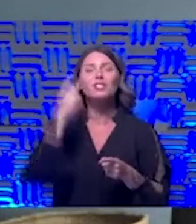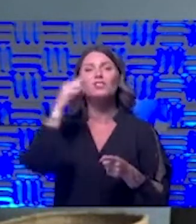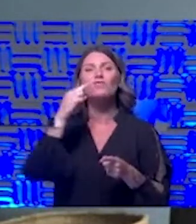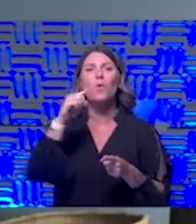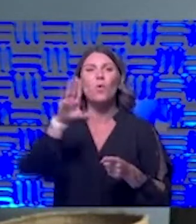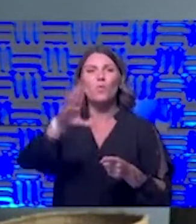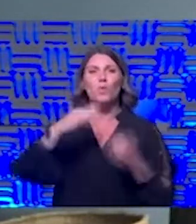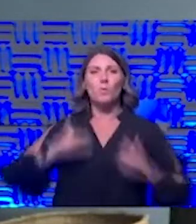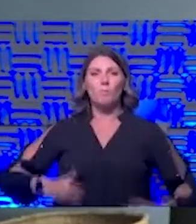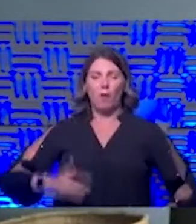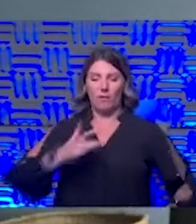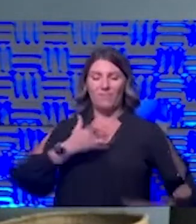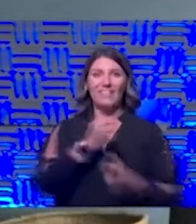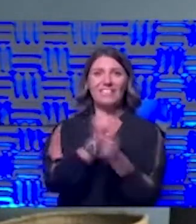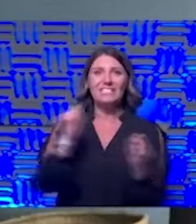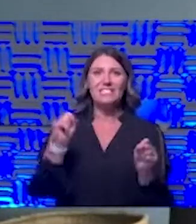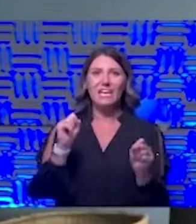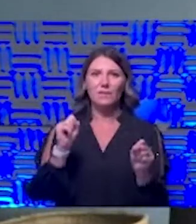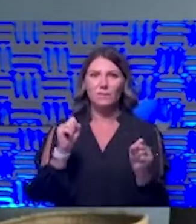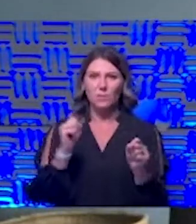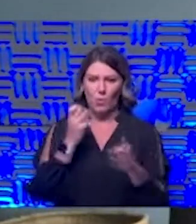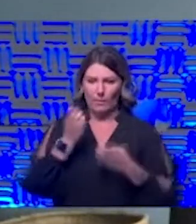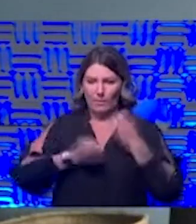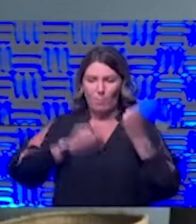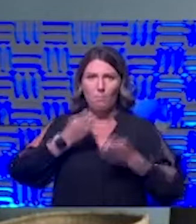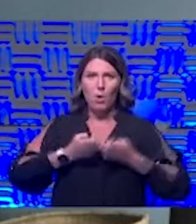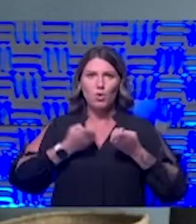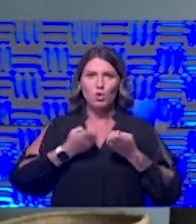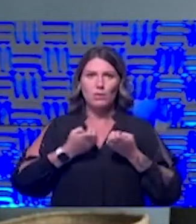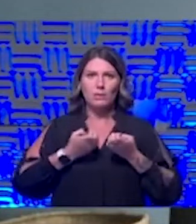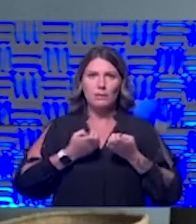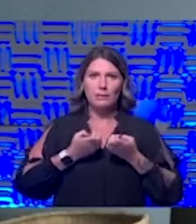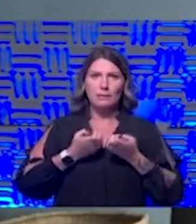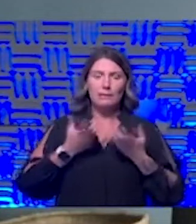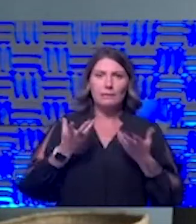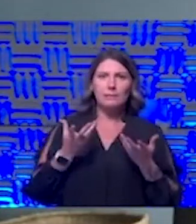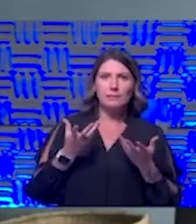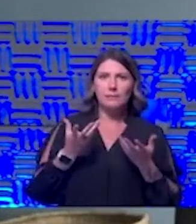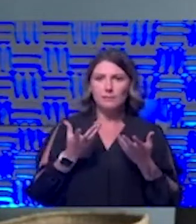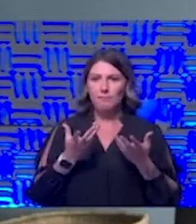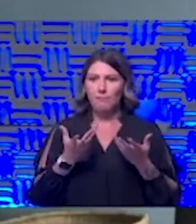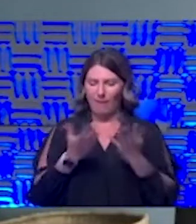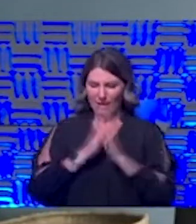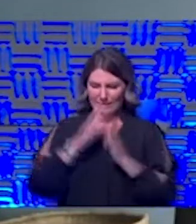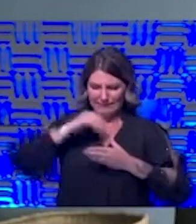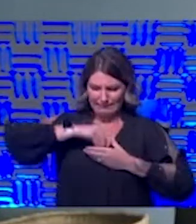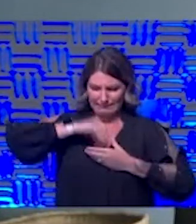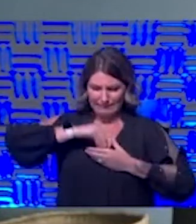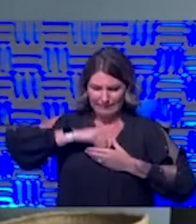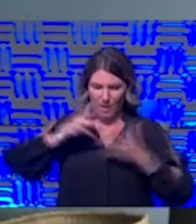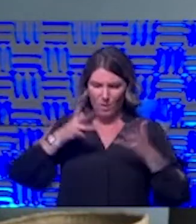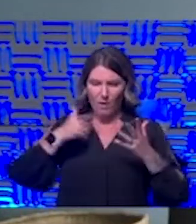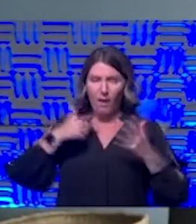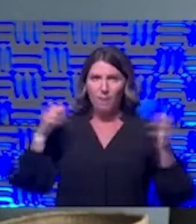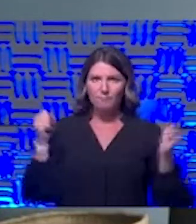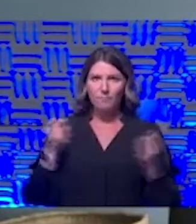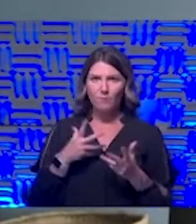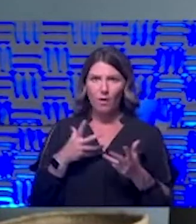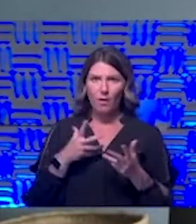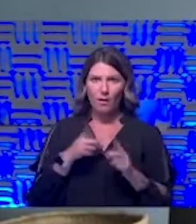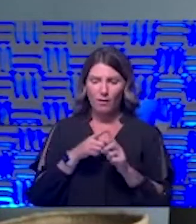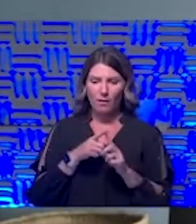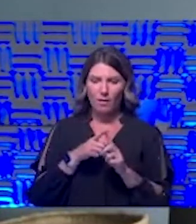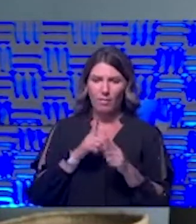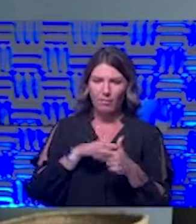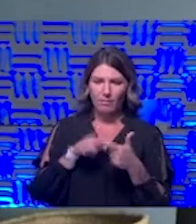is an emotion that asks us to get honest about what we're afraid of and then think through the actions we might be able to take